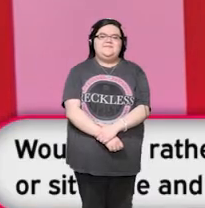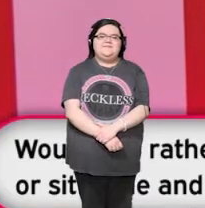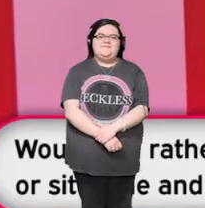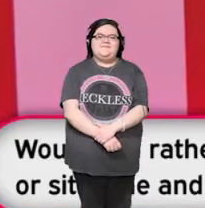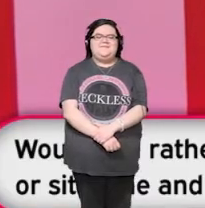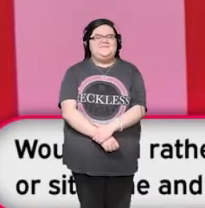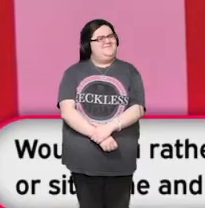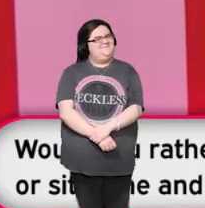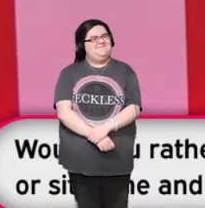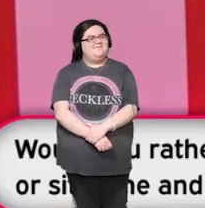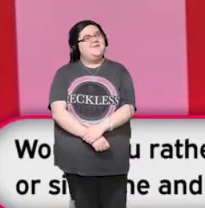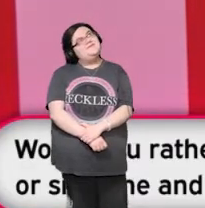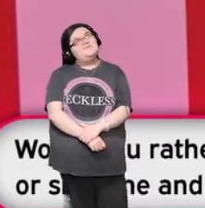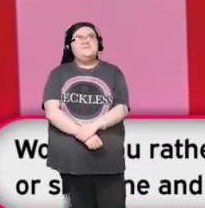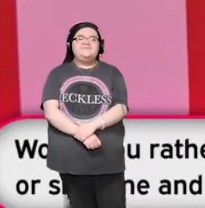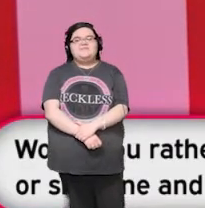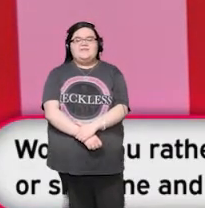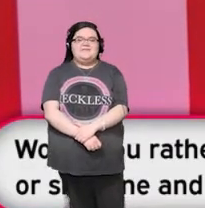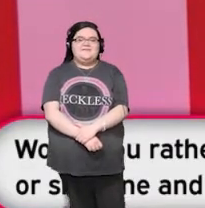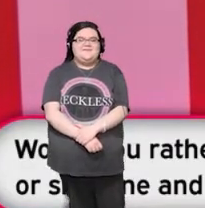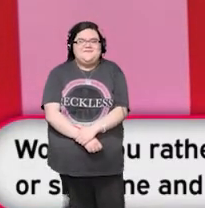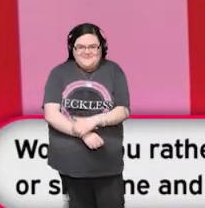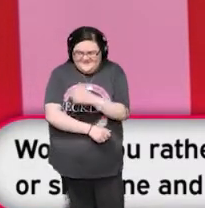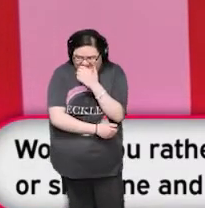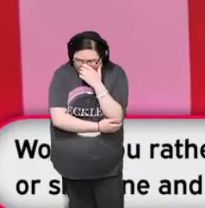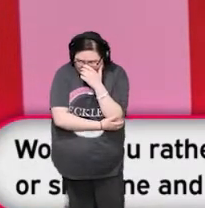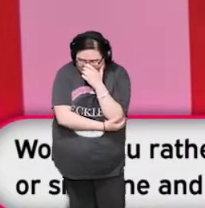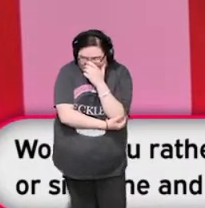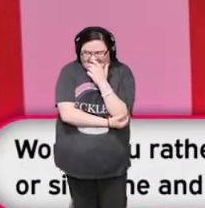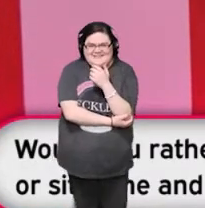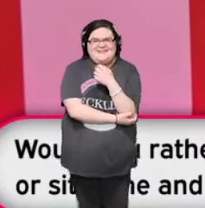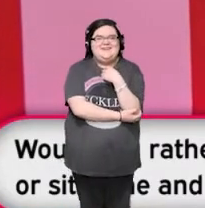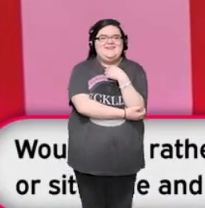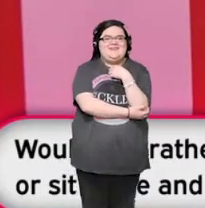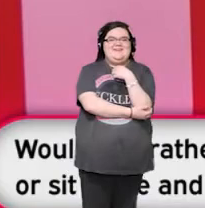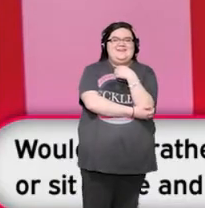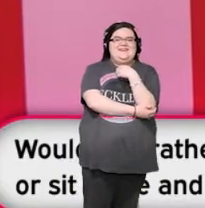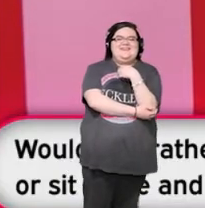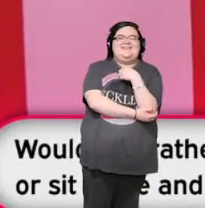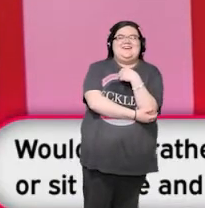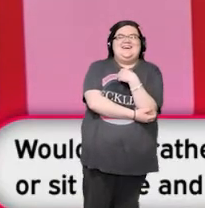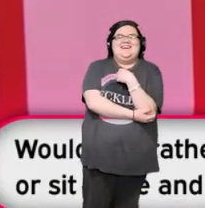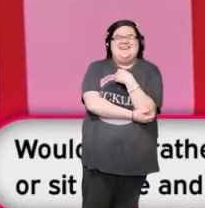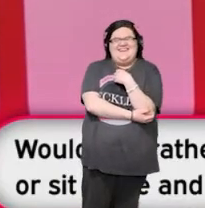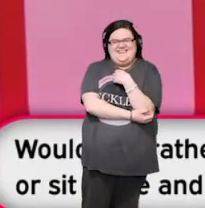pain. Yeah. I'm with you on it, but I don't like why you're... Sorry, you hug your mum and come. I'm with Harriet.